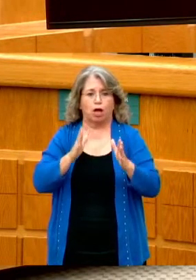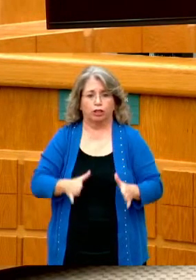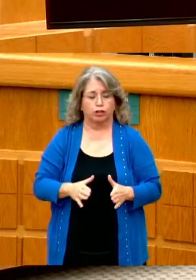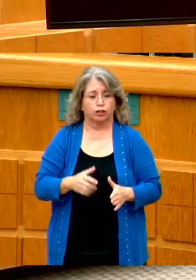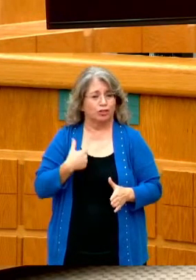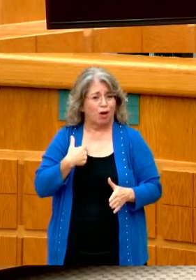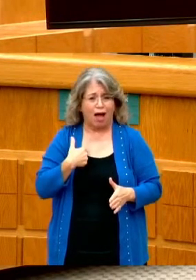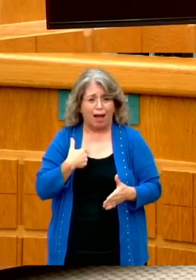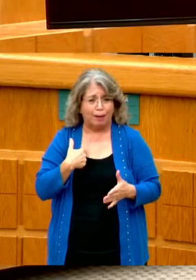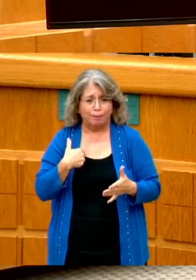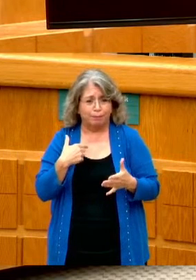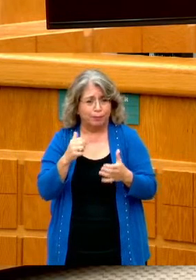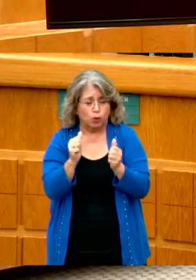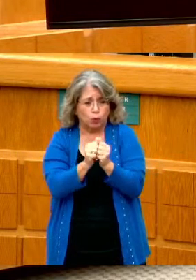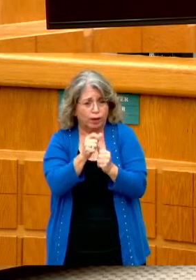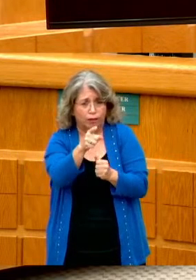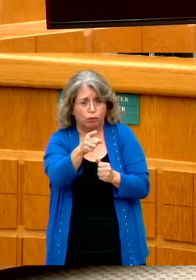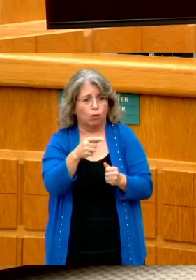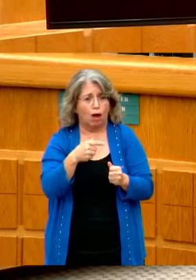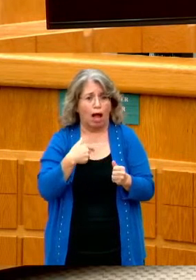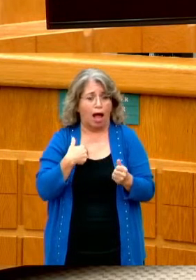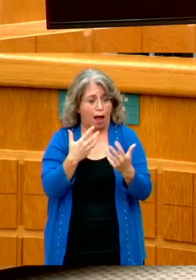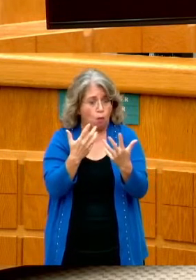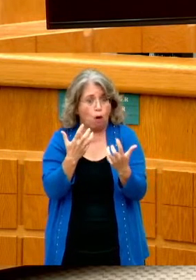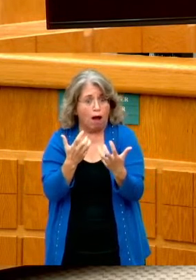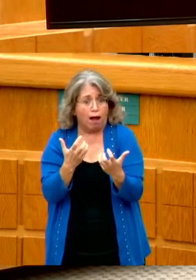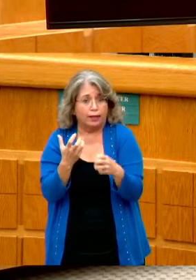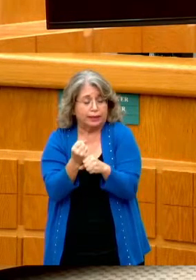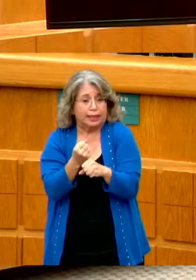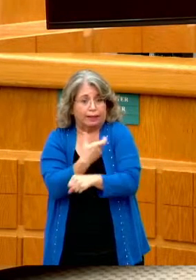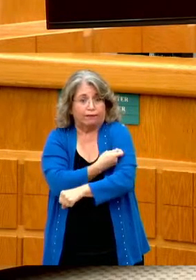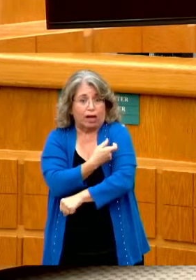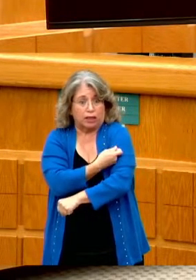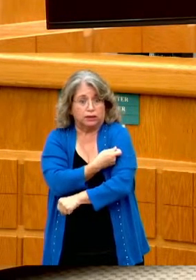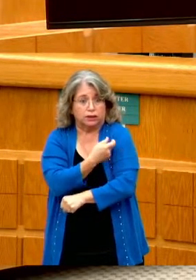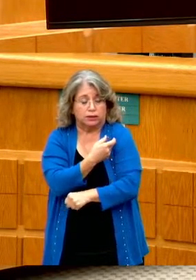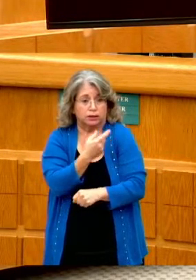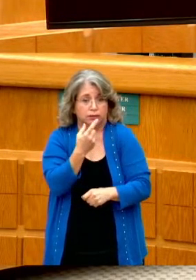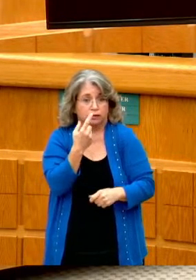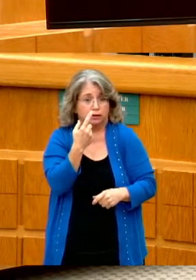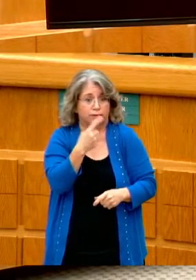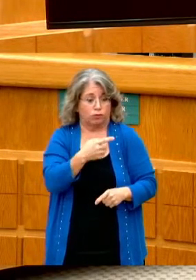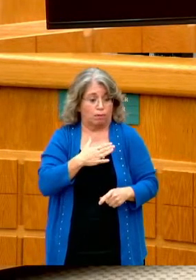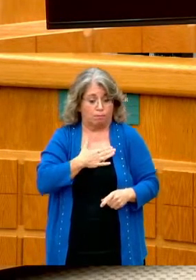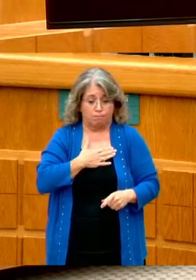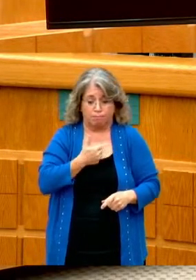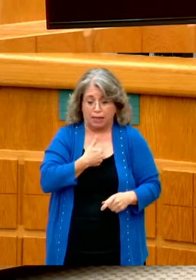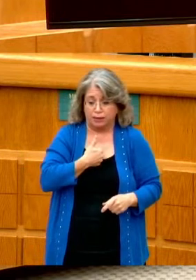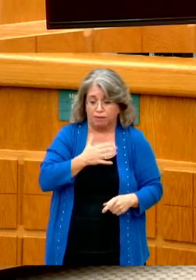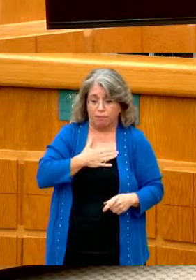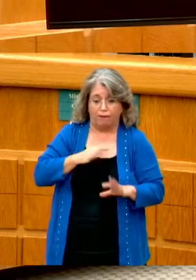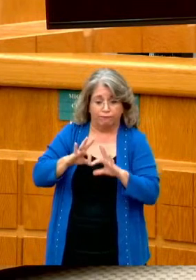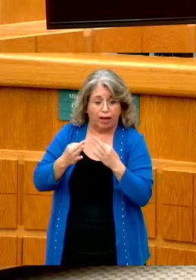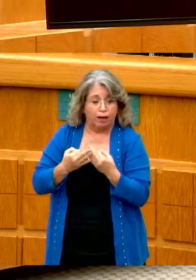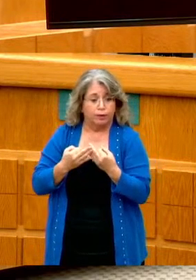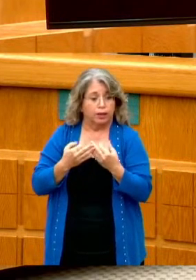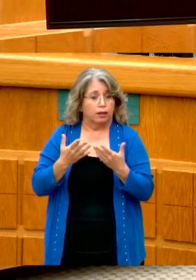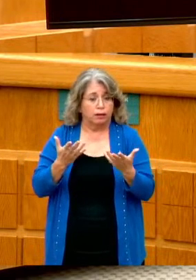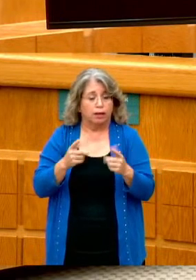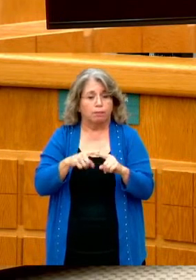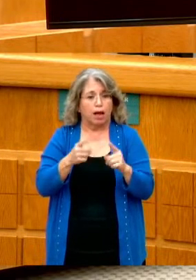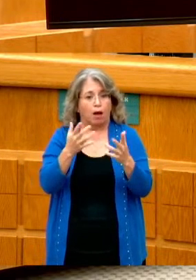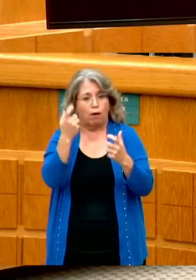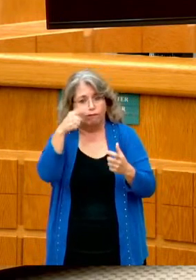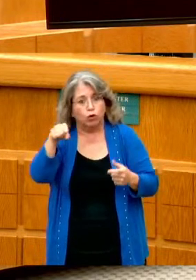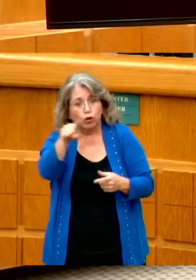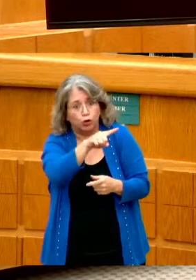together. I'm anxious like you are. I want to get vaccines not only for family, for myself, for you, for